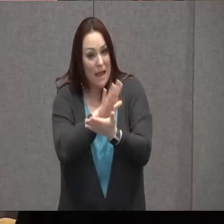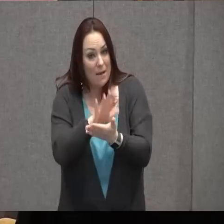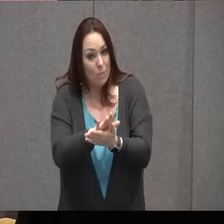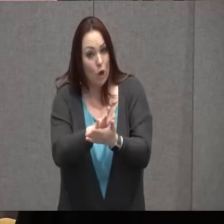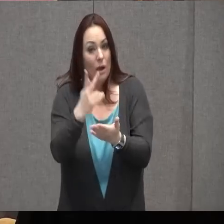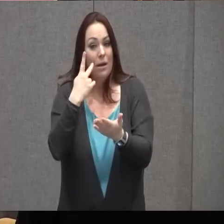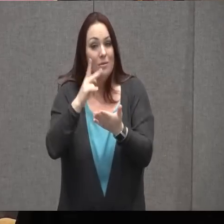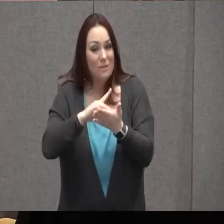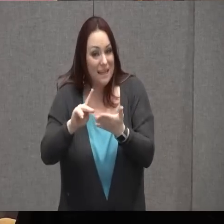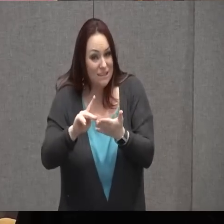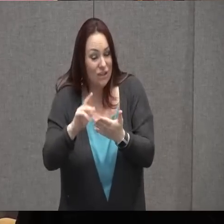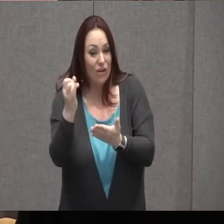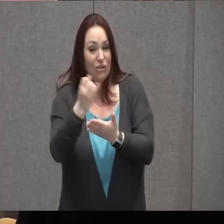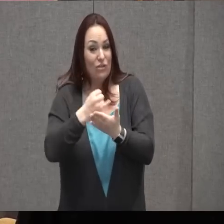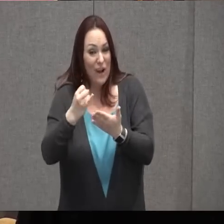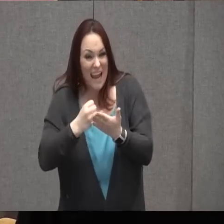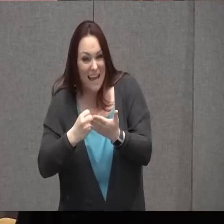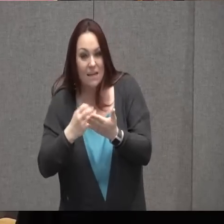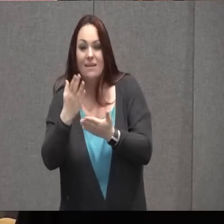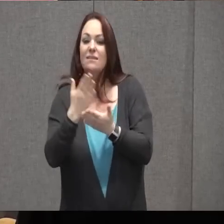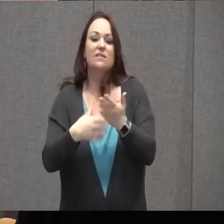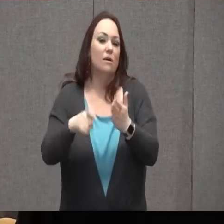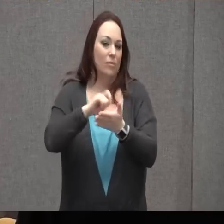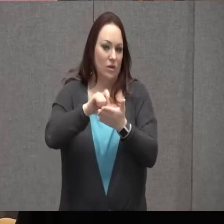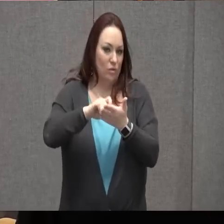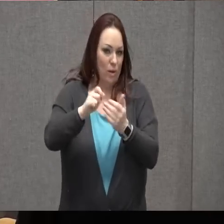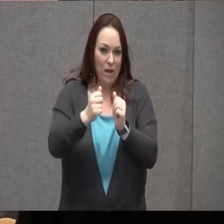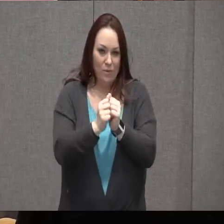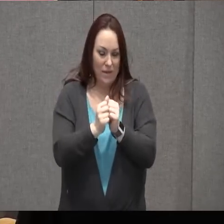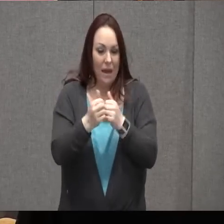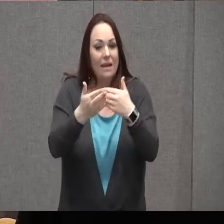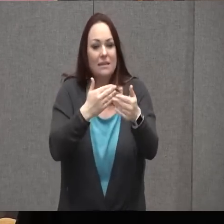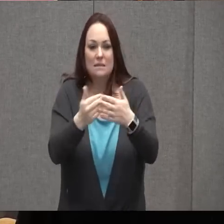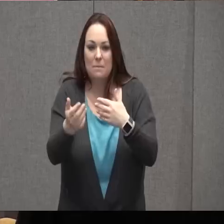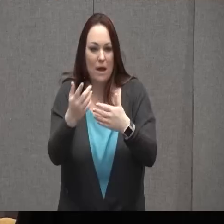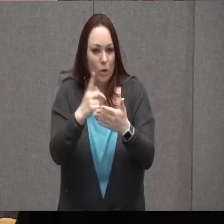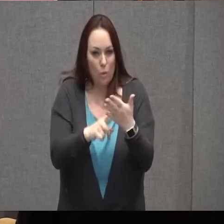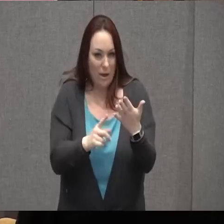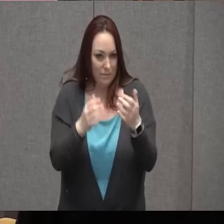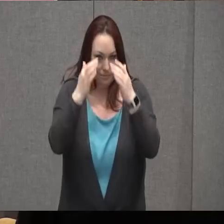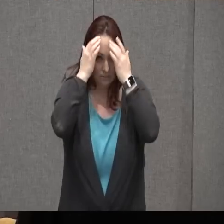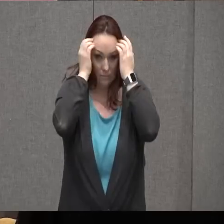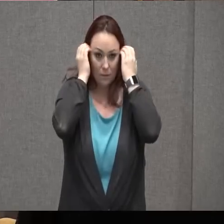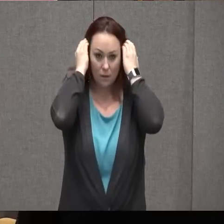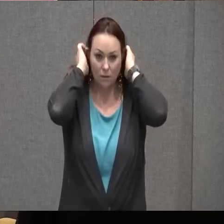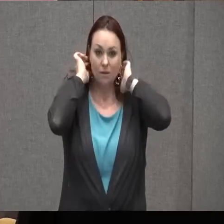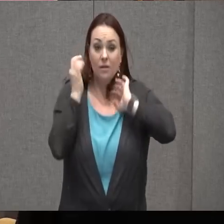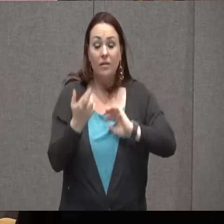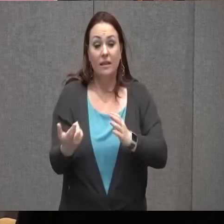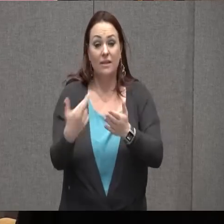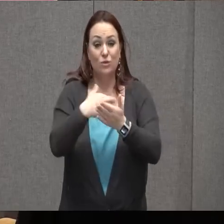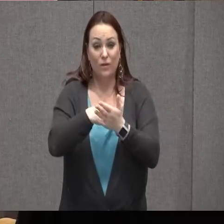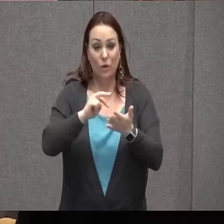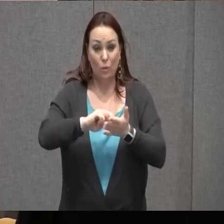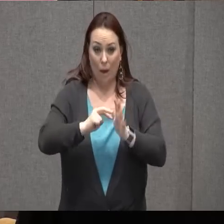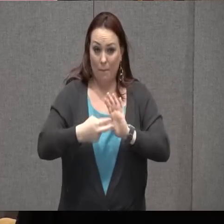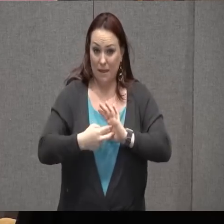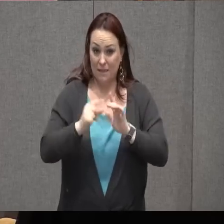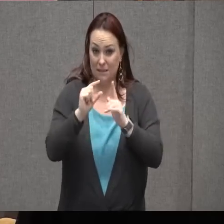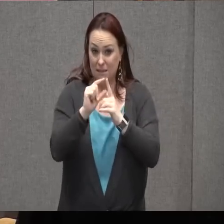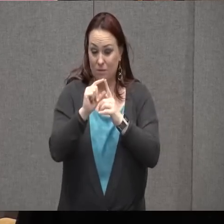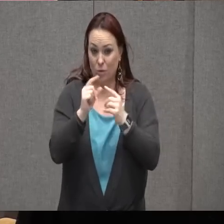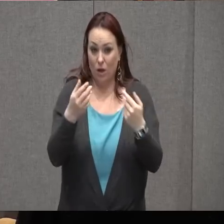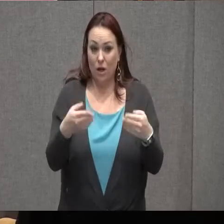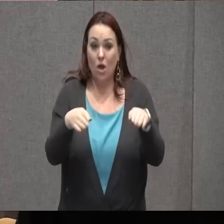or something, just anything to write with, because that doesn't matter. But let's review what a closed syllable word is.